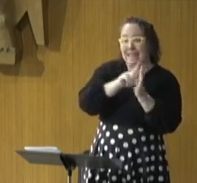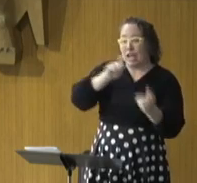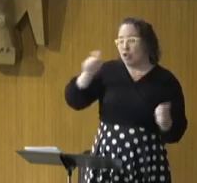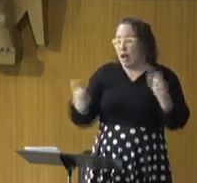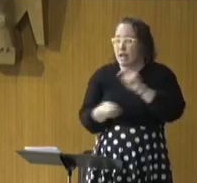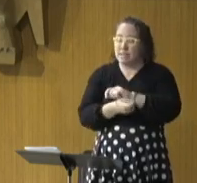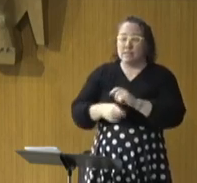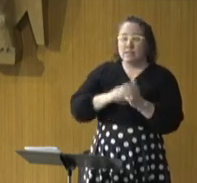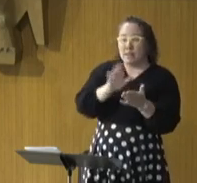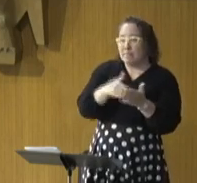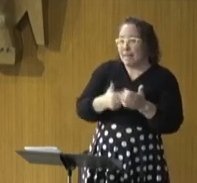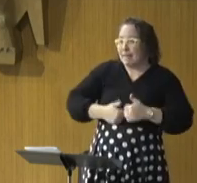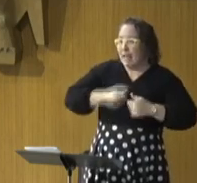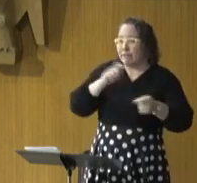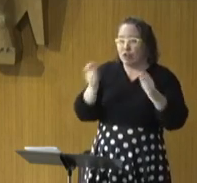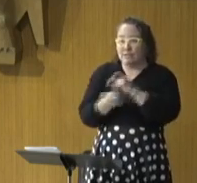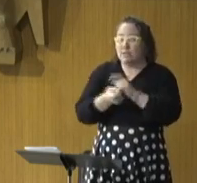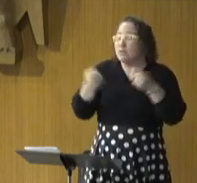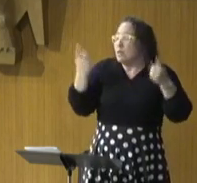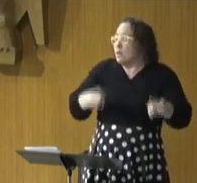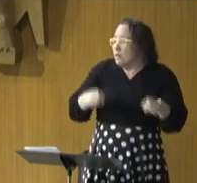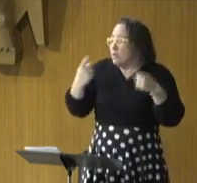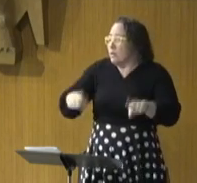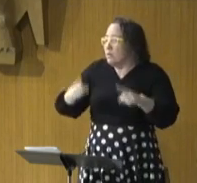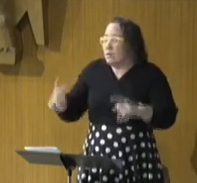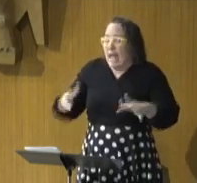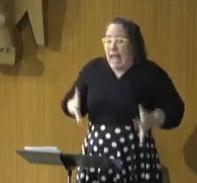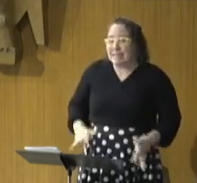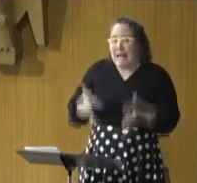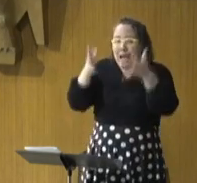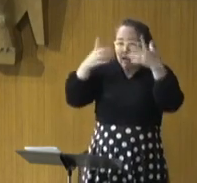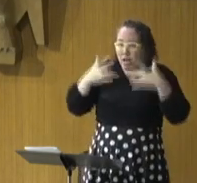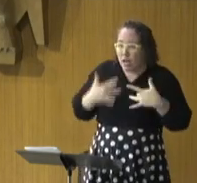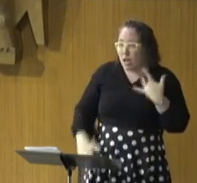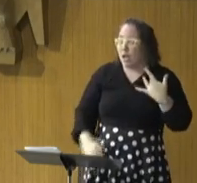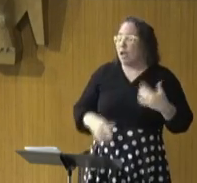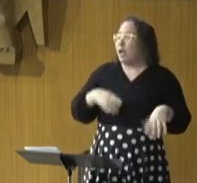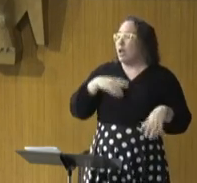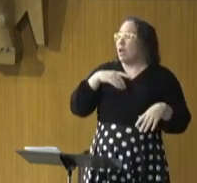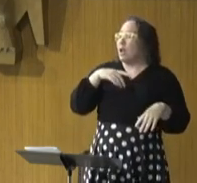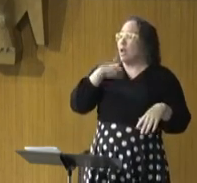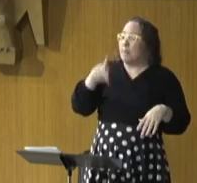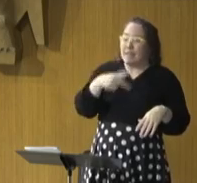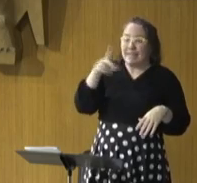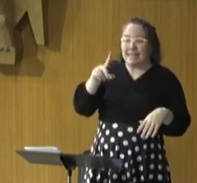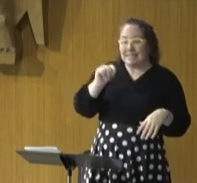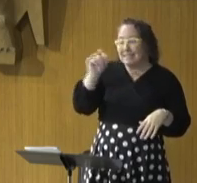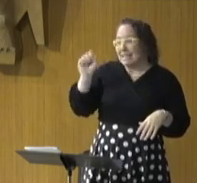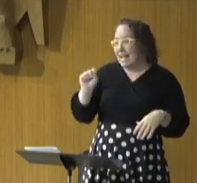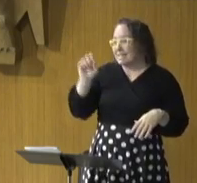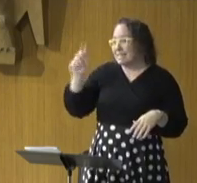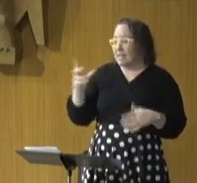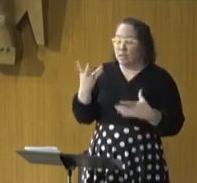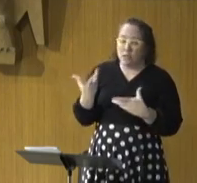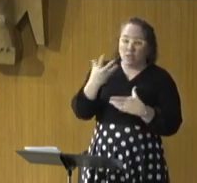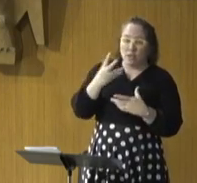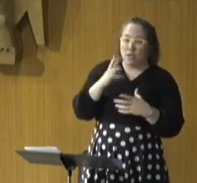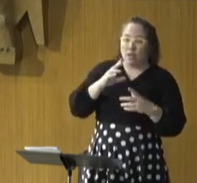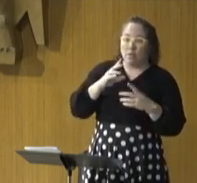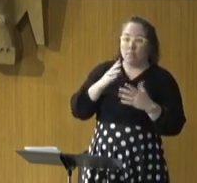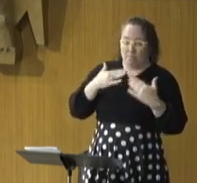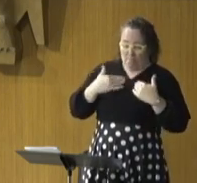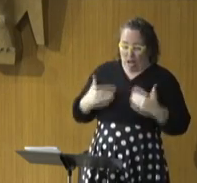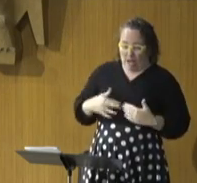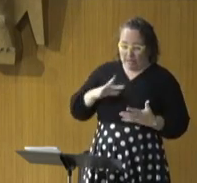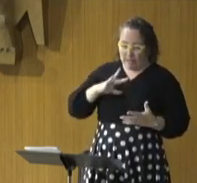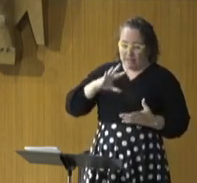midlife crises, depression, anxiety, body dysmorphia, PTSD, the list goes on and on and I